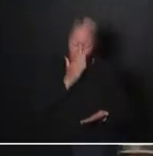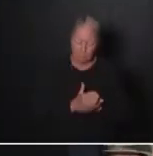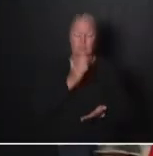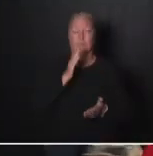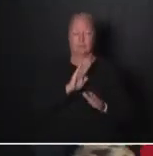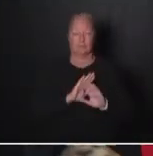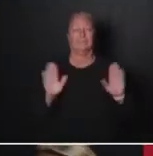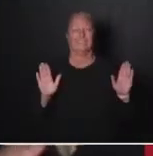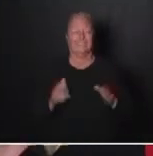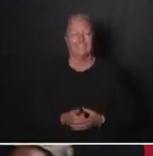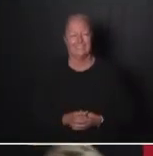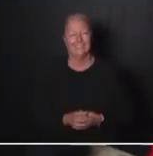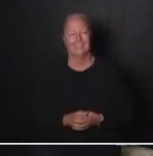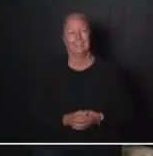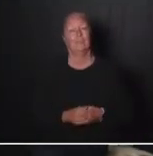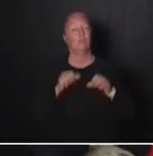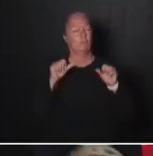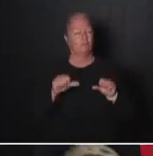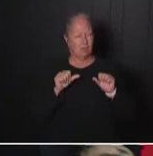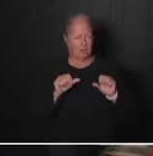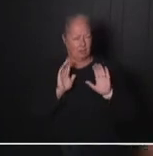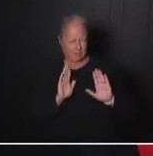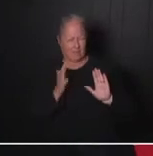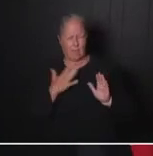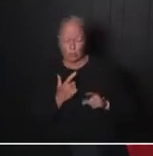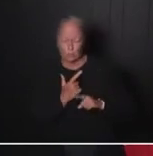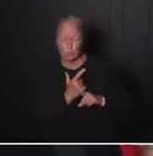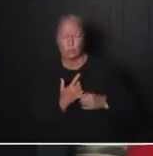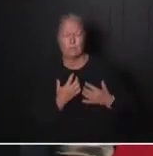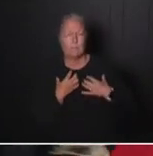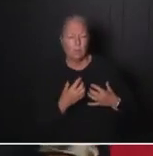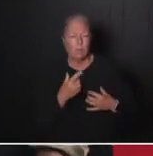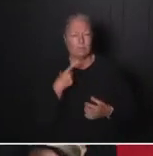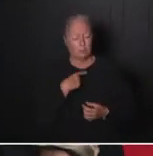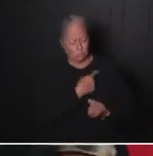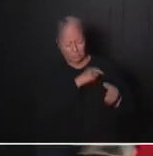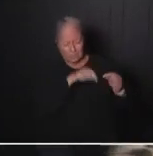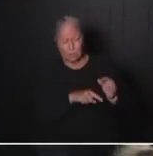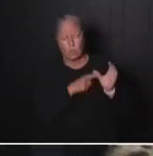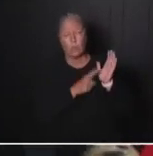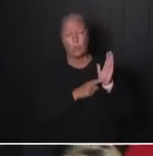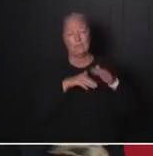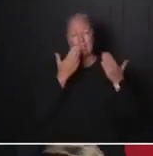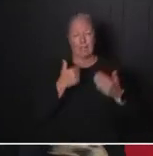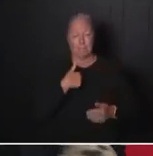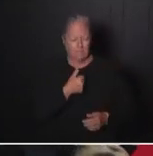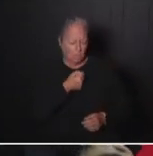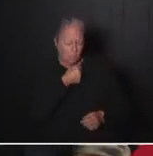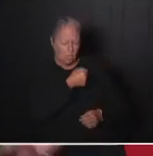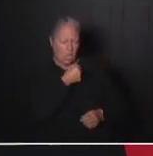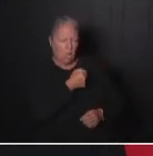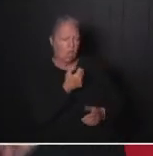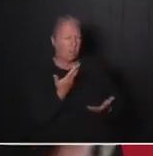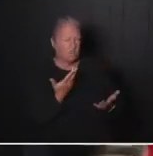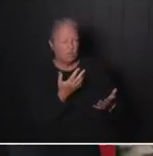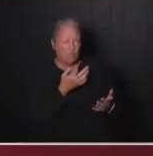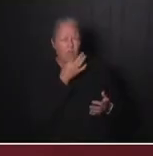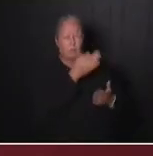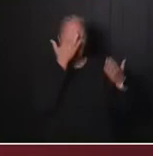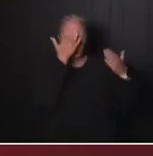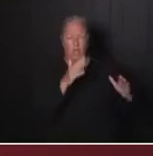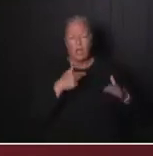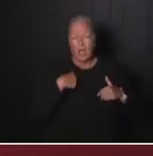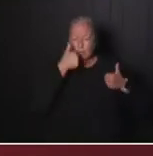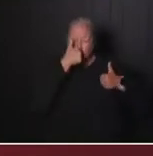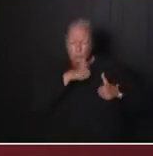So, shall we kind of take that dialogue? Because you've been here all day. I could be the journo asking a coach, which I'm kind of more used